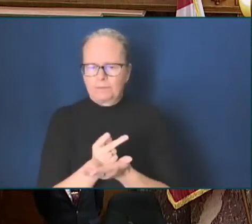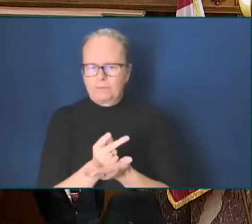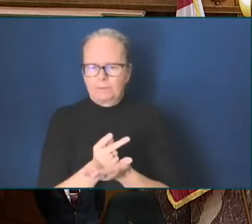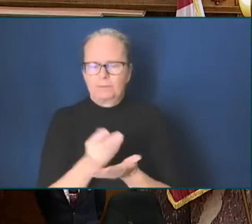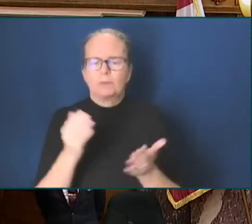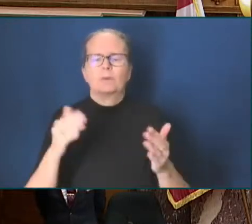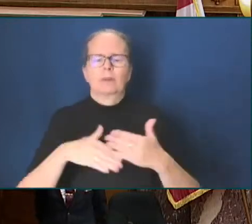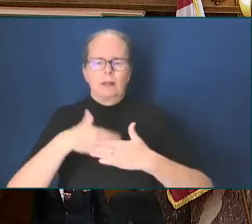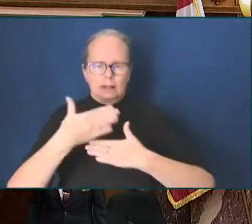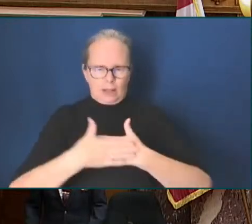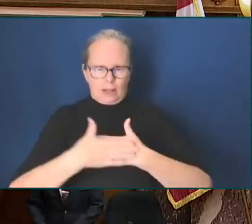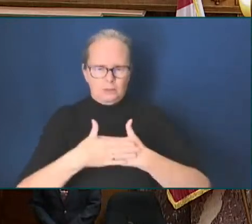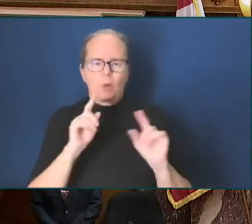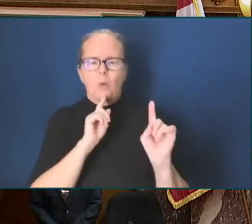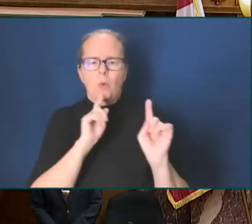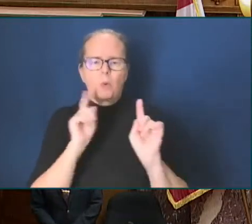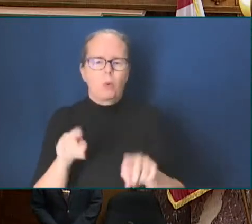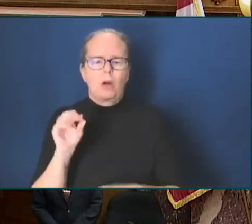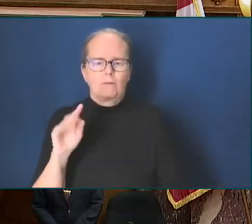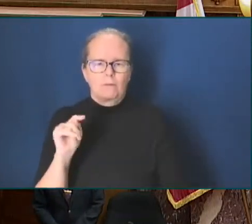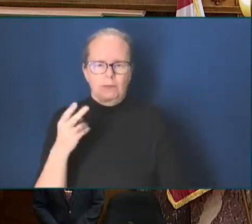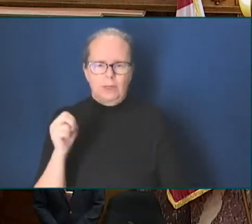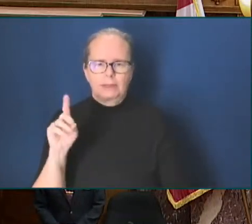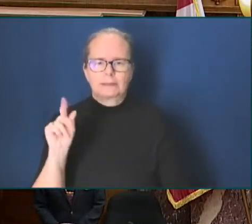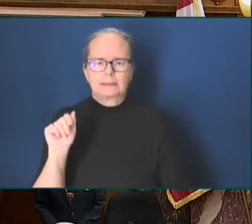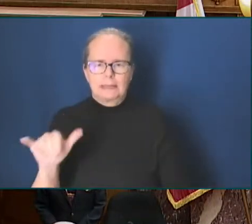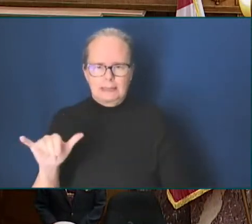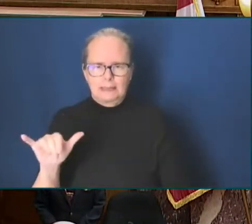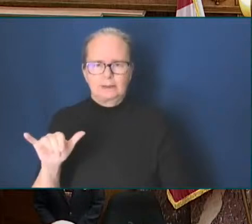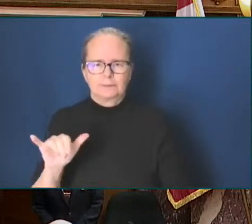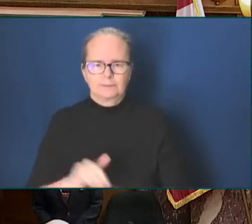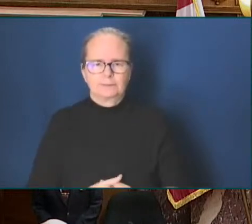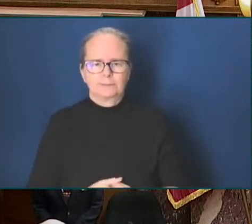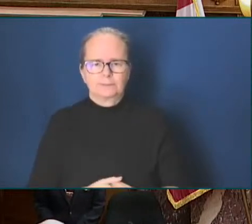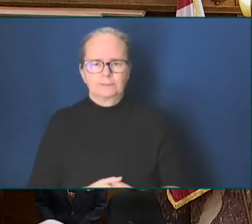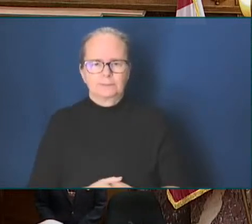House Leader. Thank you.